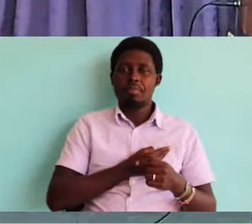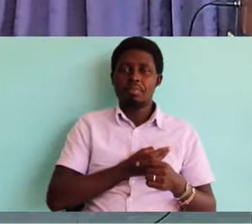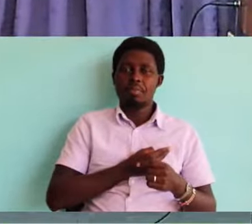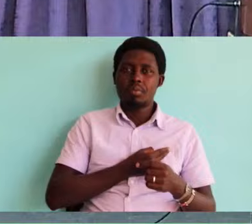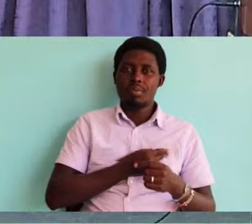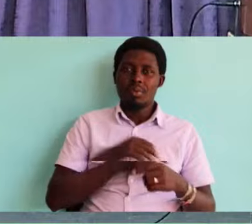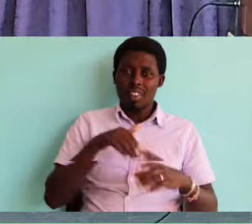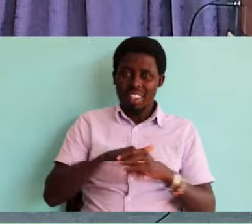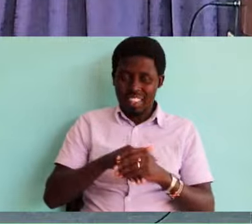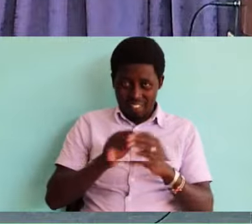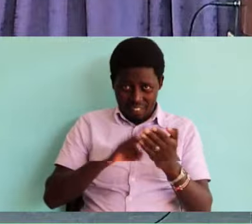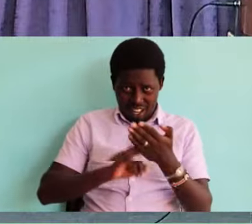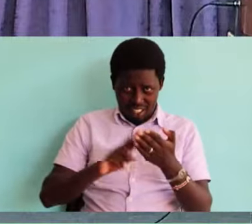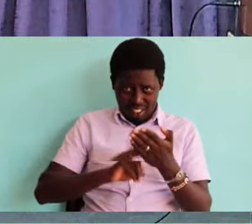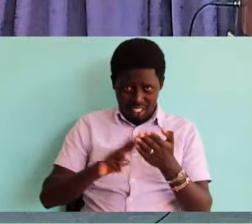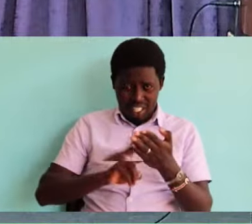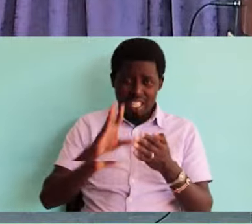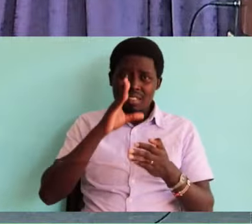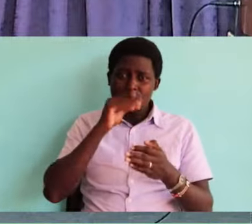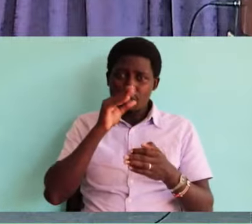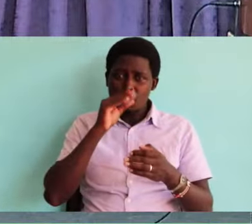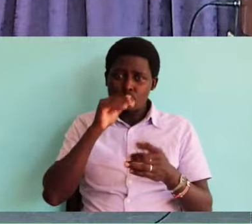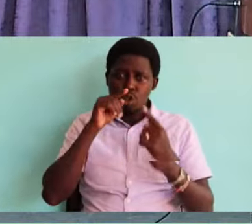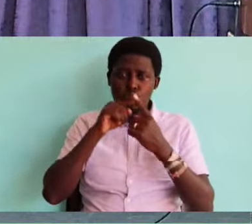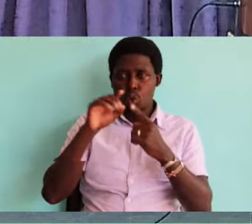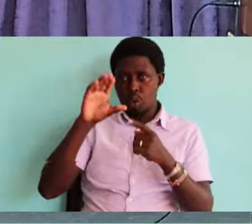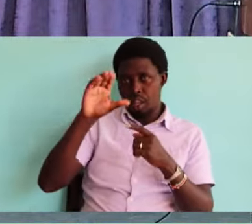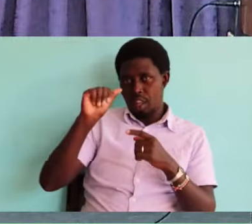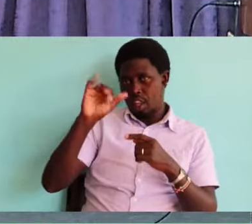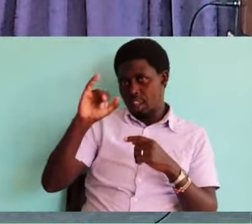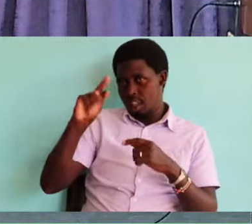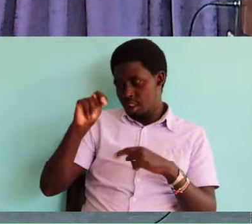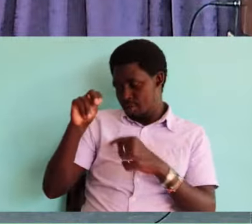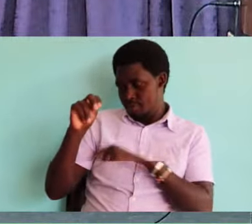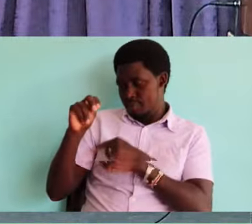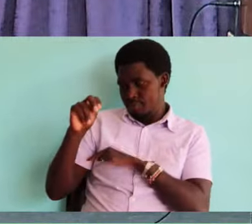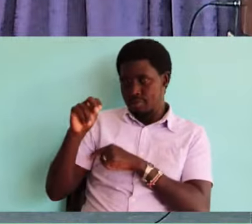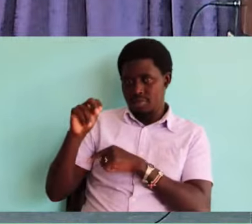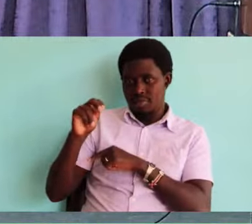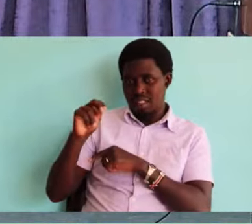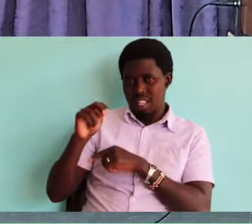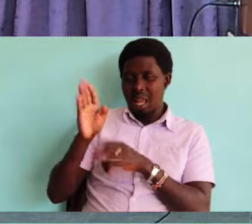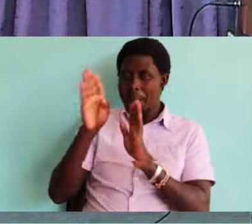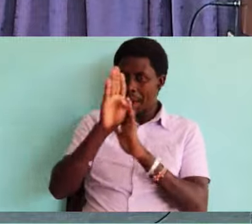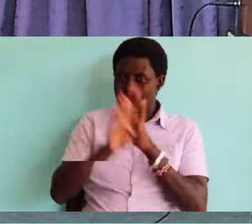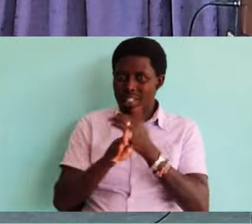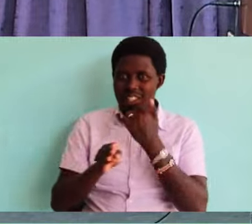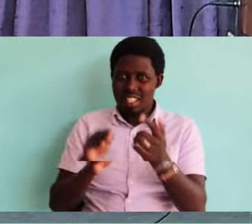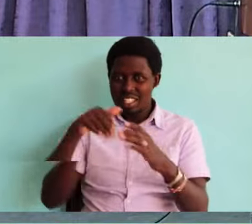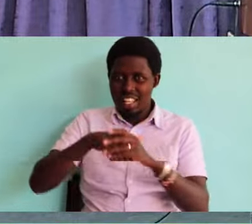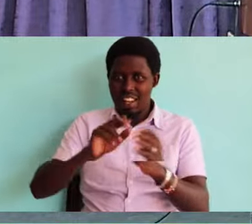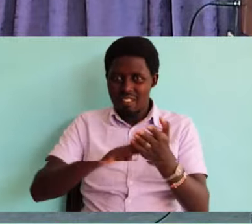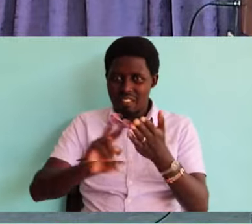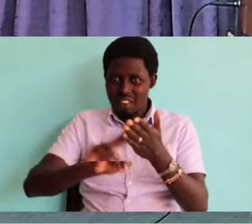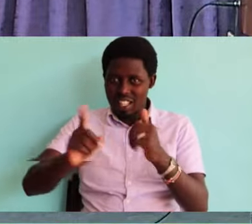In this verse, he spoke to Cain. The Bible says in verse 6, then the Lord said to